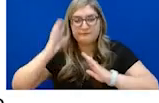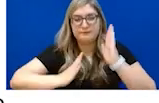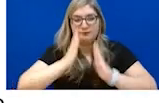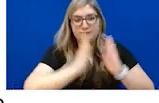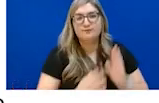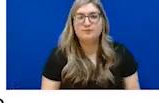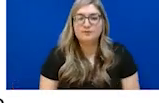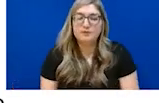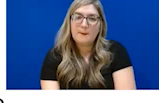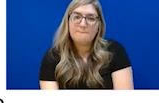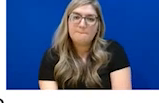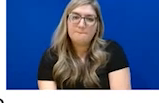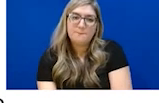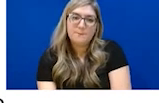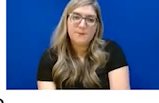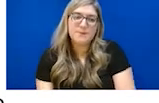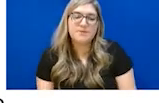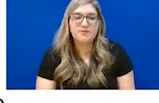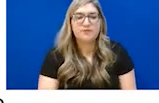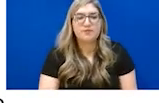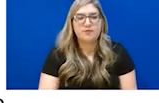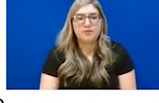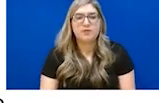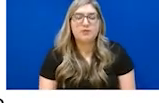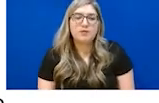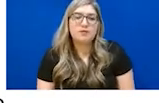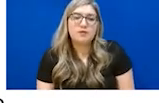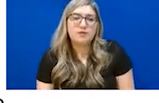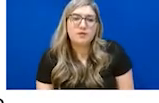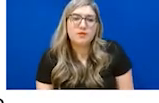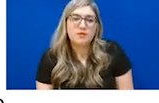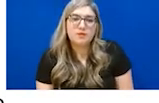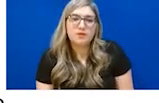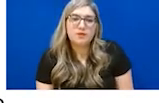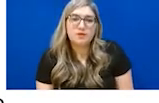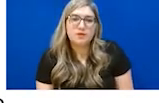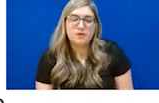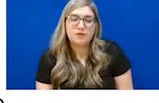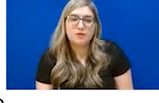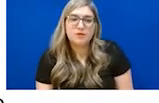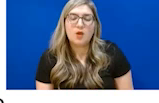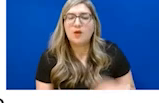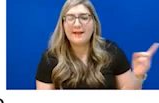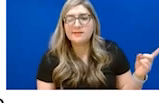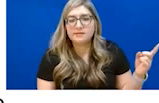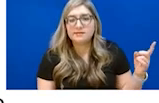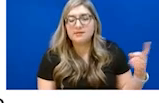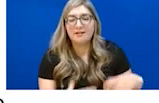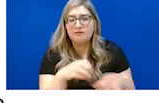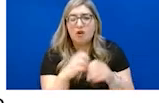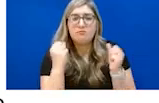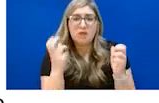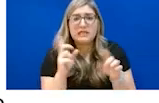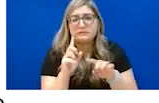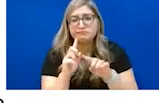what was best for him. And he's taken a lot of different classes, different combinations, hybrid, online,